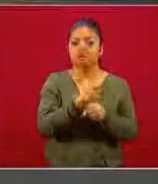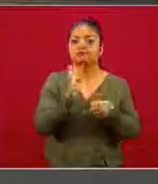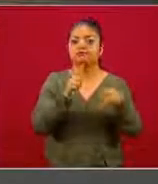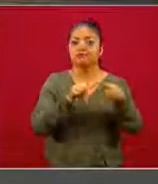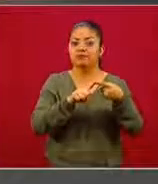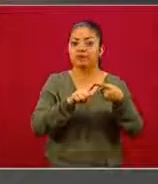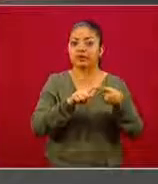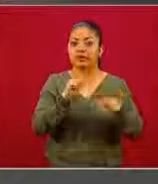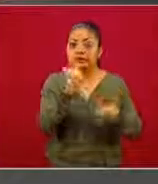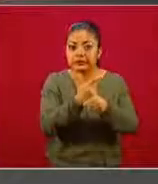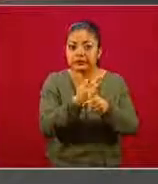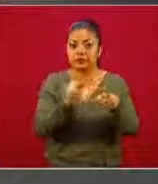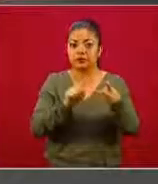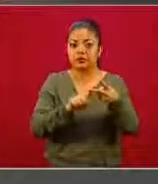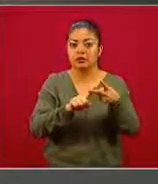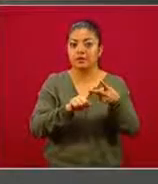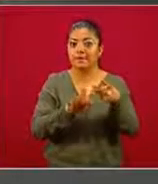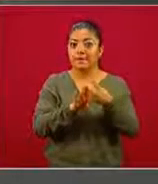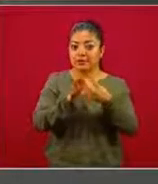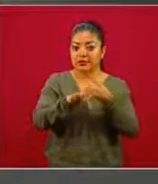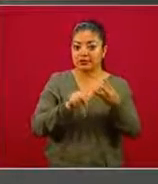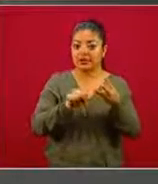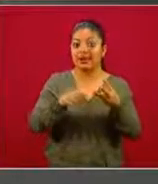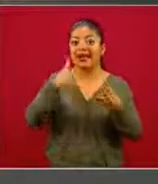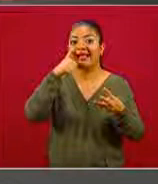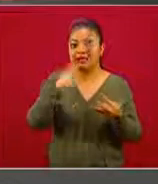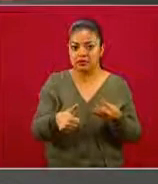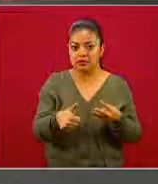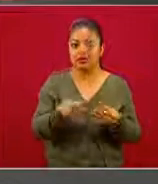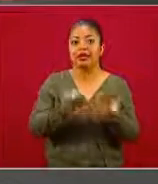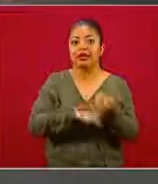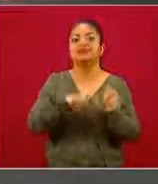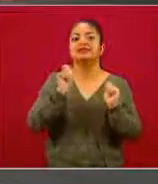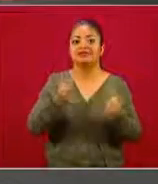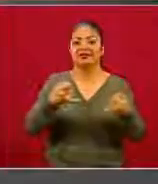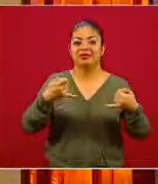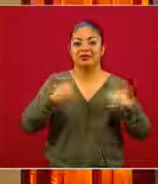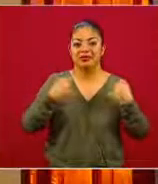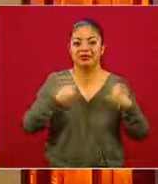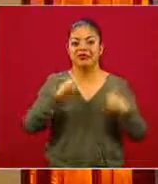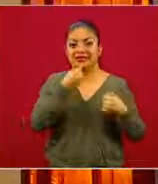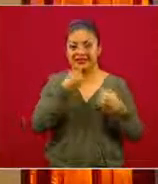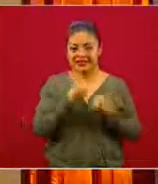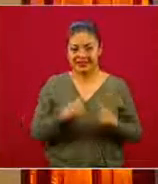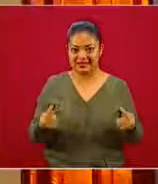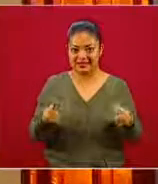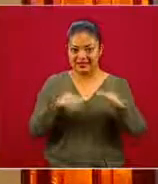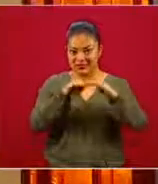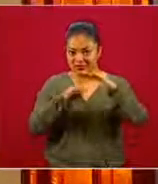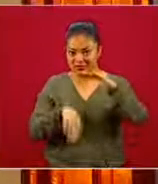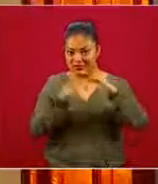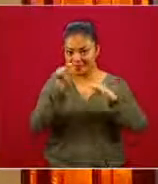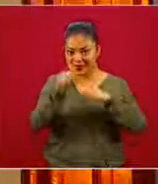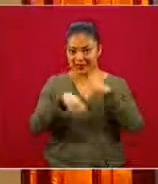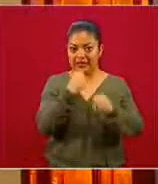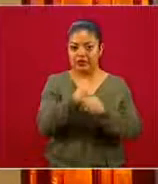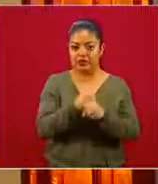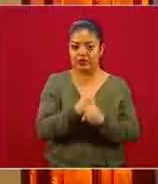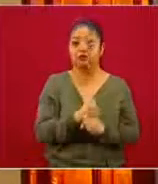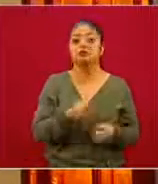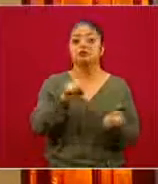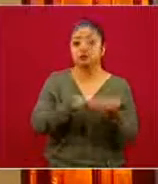We had three main elements: protection, prevention, and attention to the population that is under 20 years